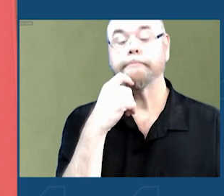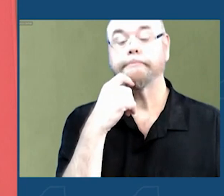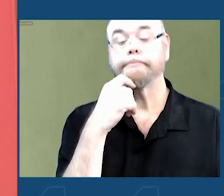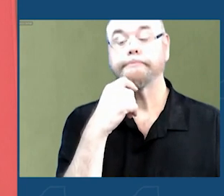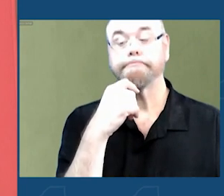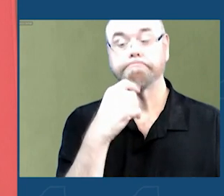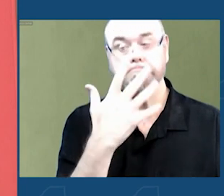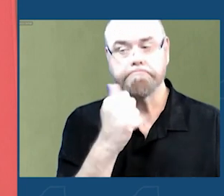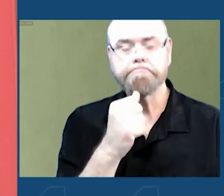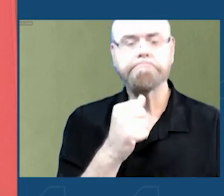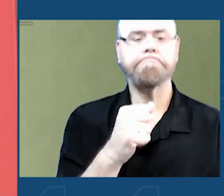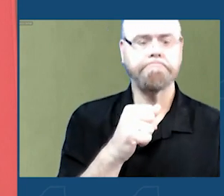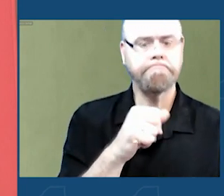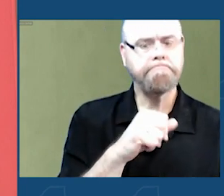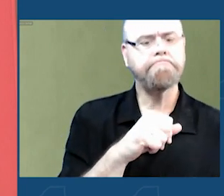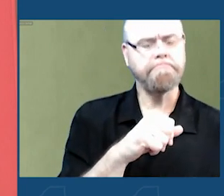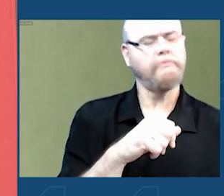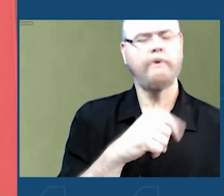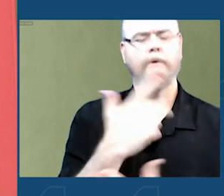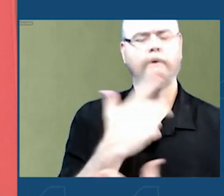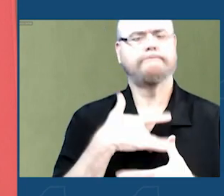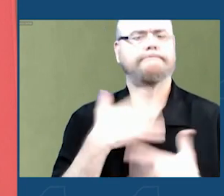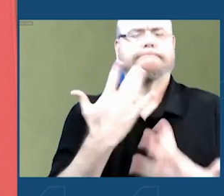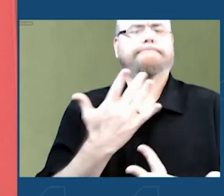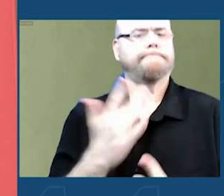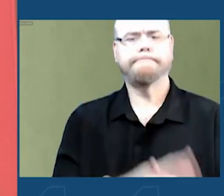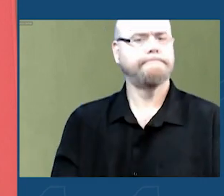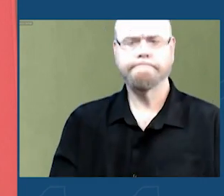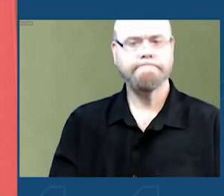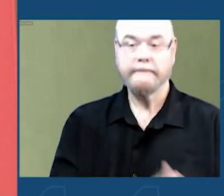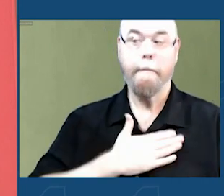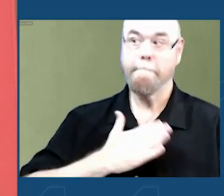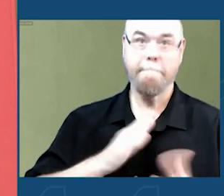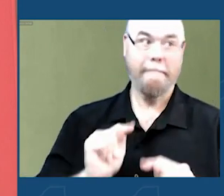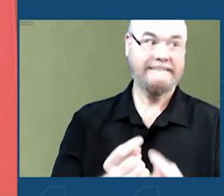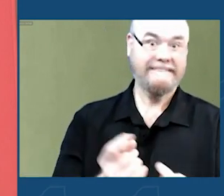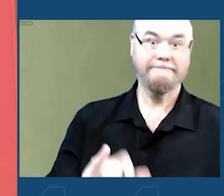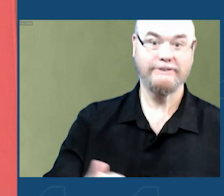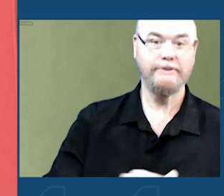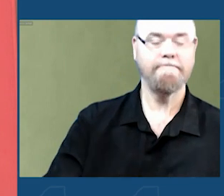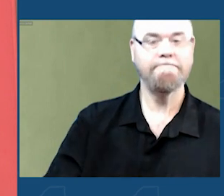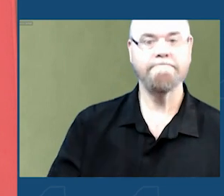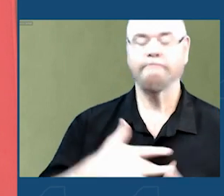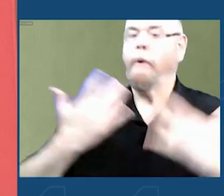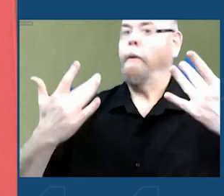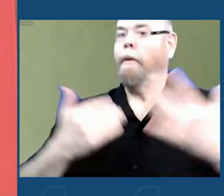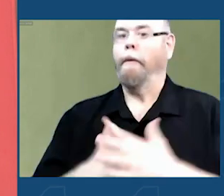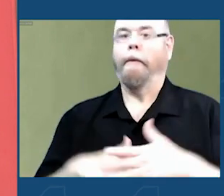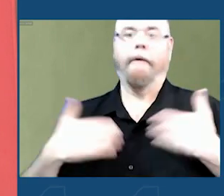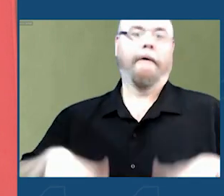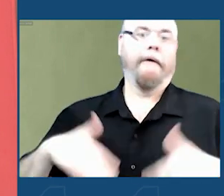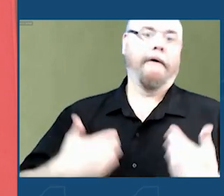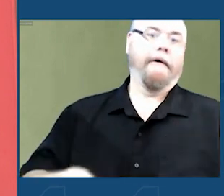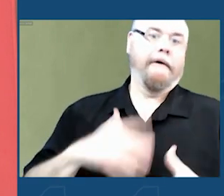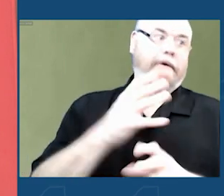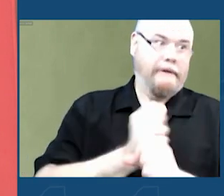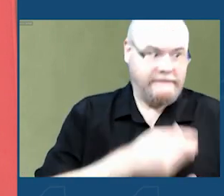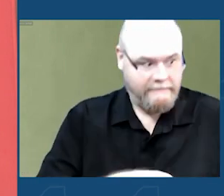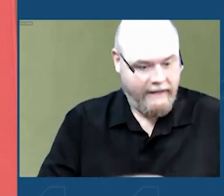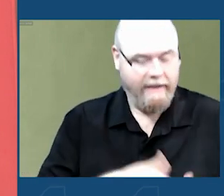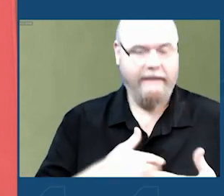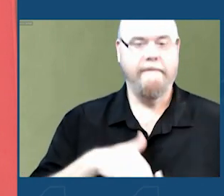I was just so happy, as did my team. And we were really thrilled. And I remember I